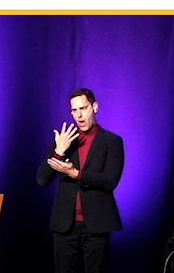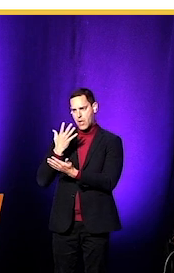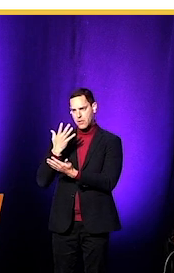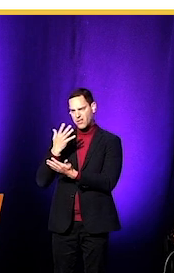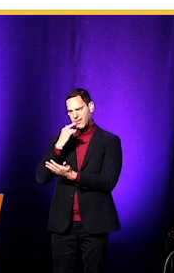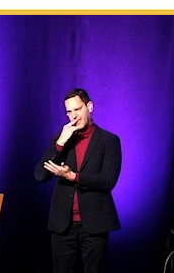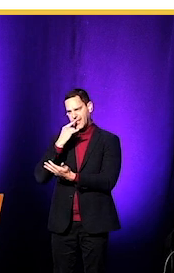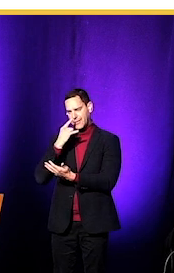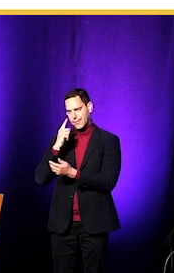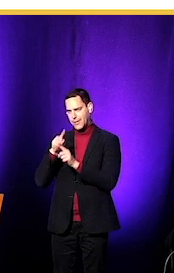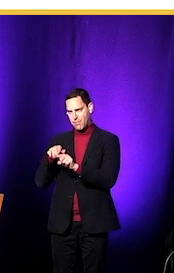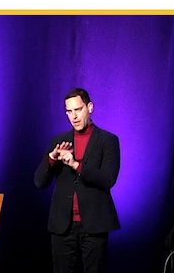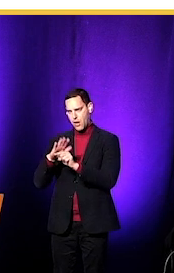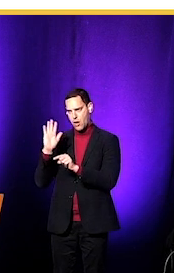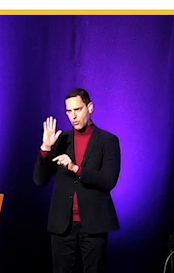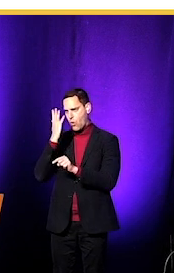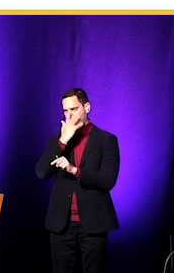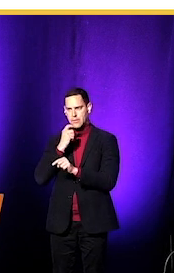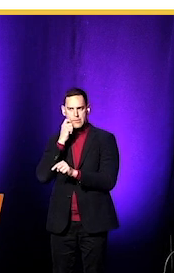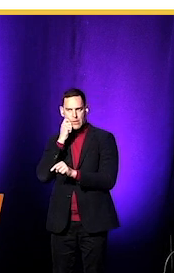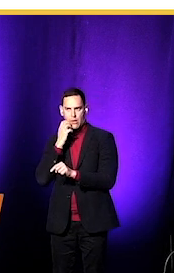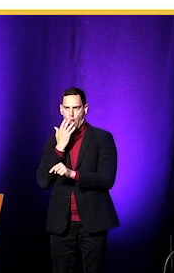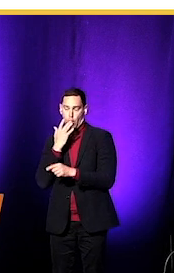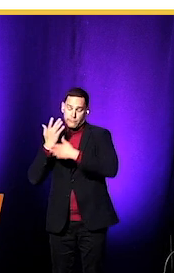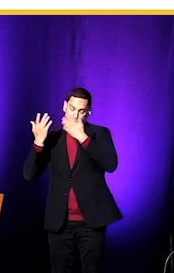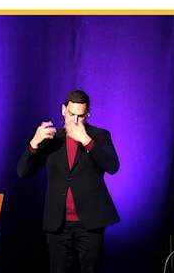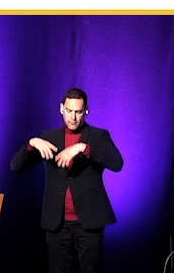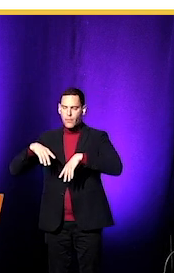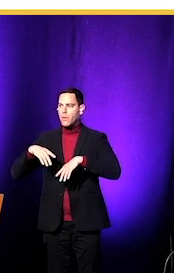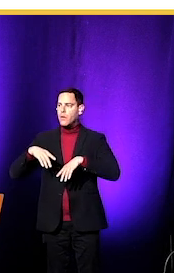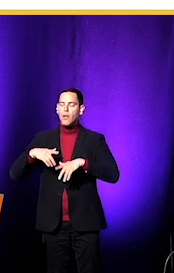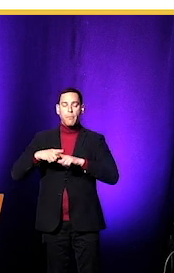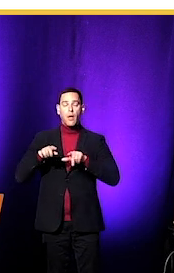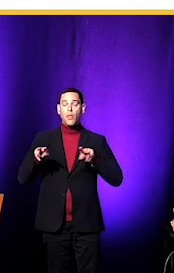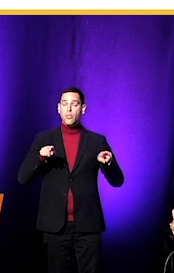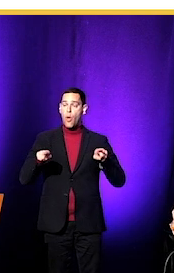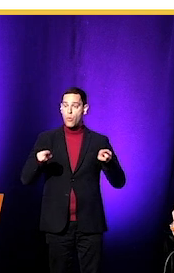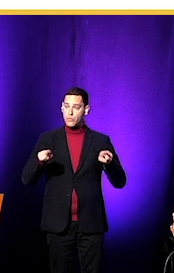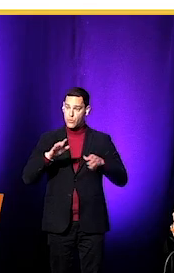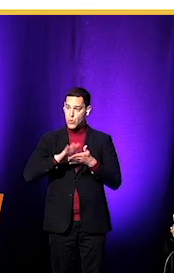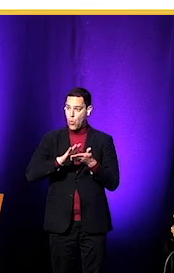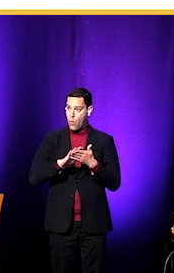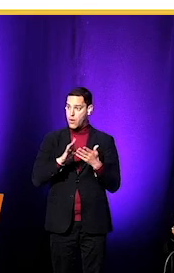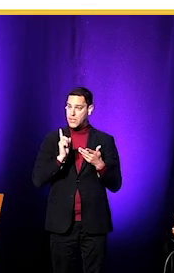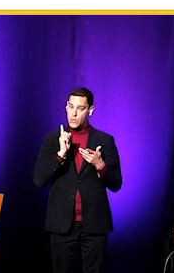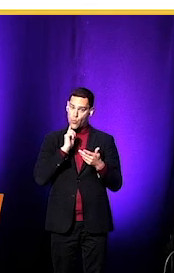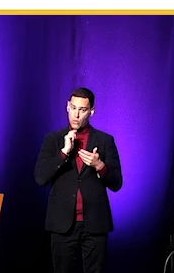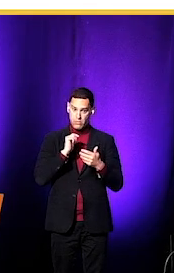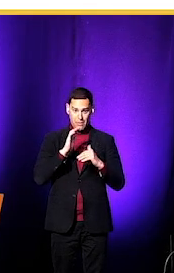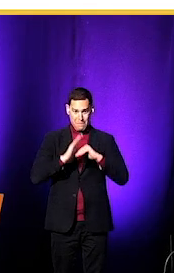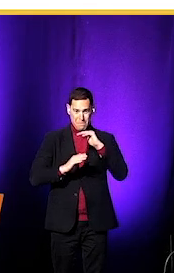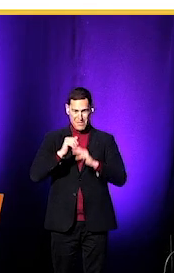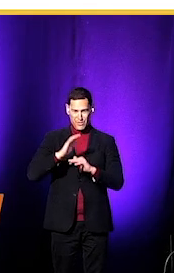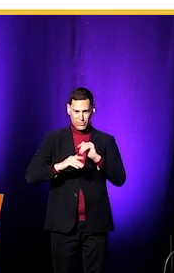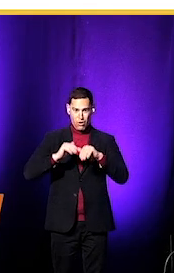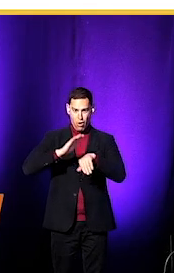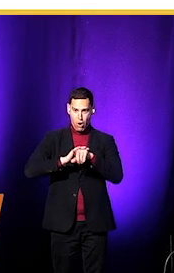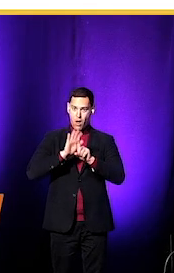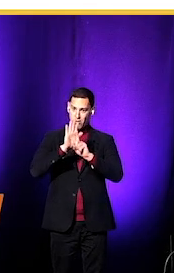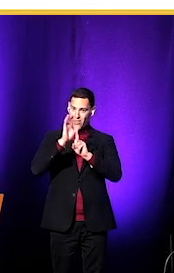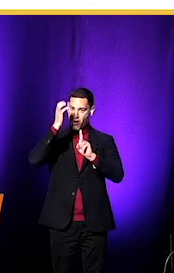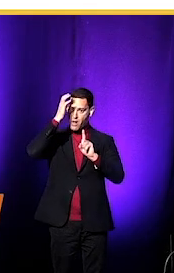think about it. And these schools were organized around the so-called IQ. And so they